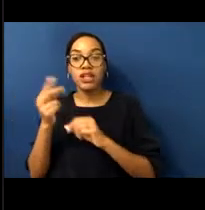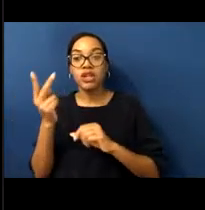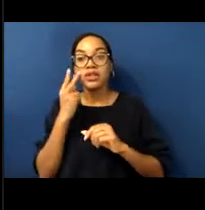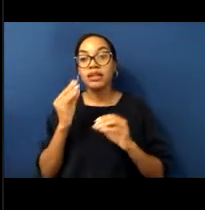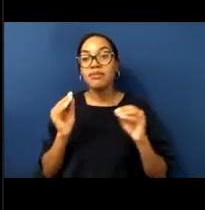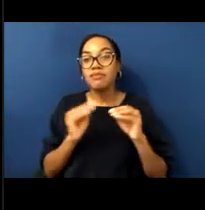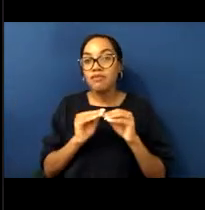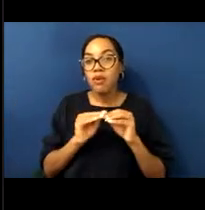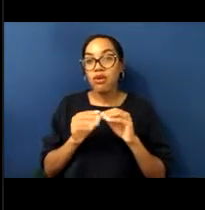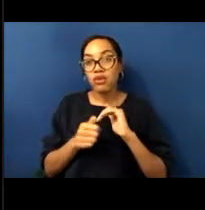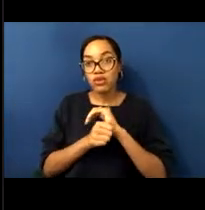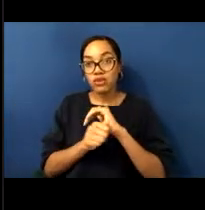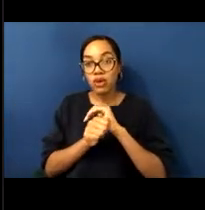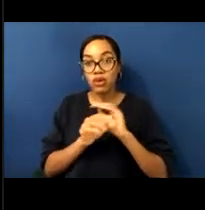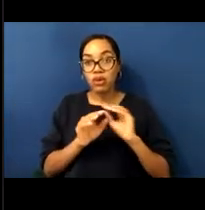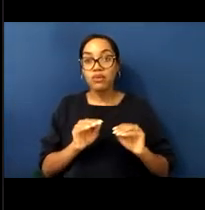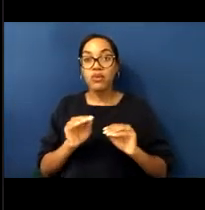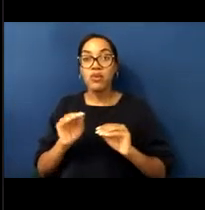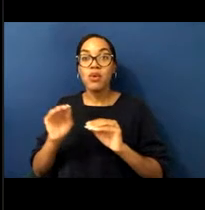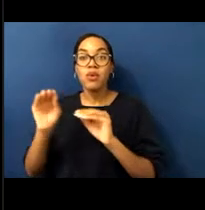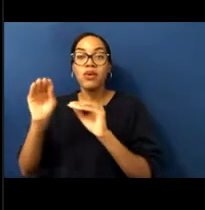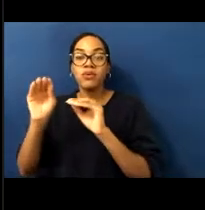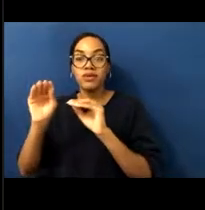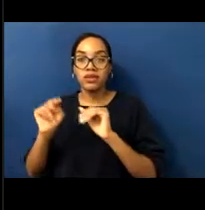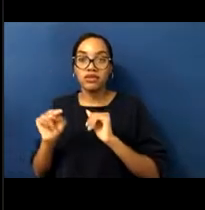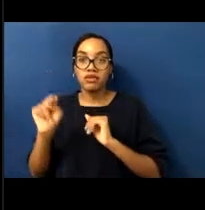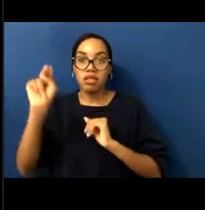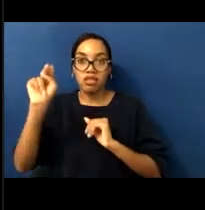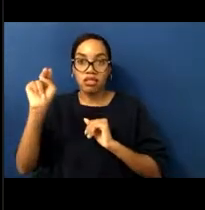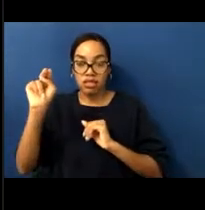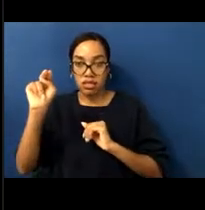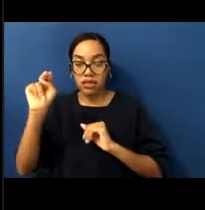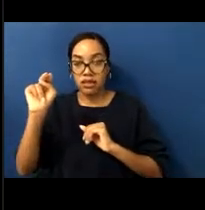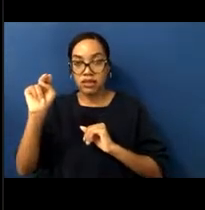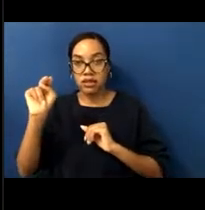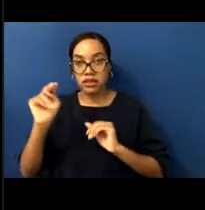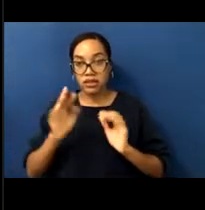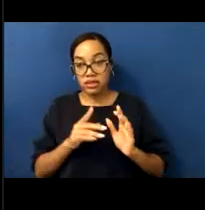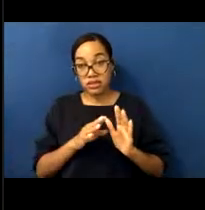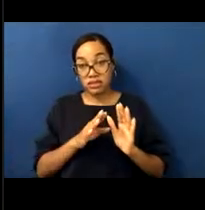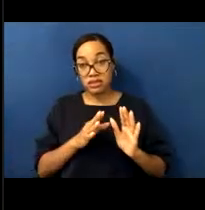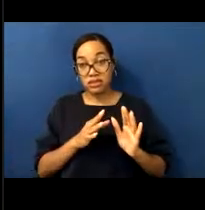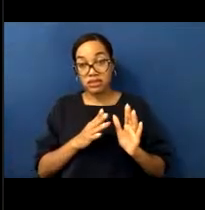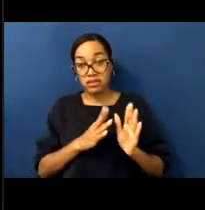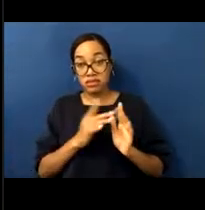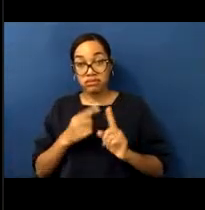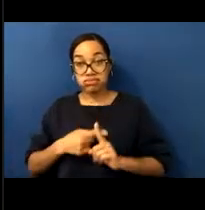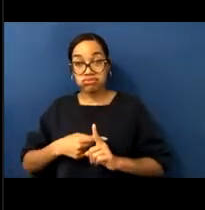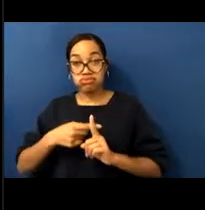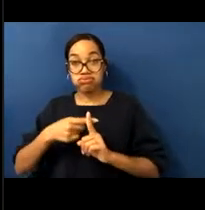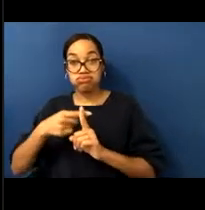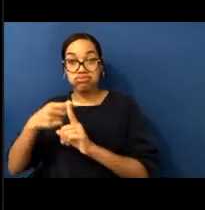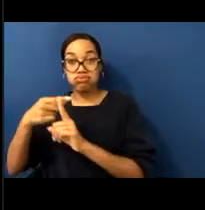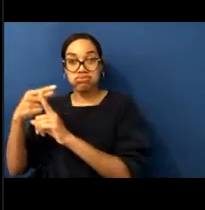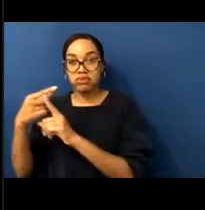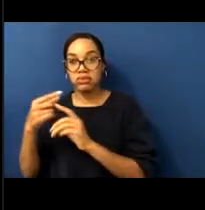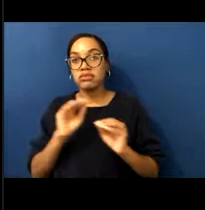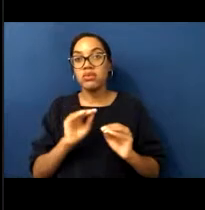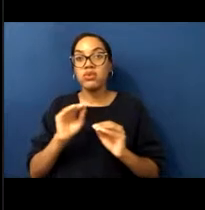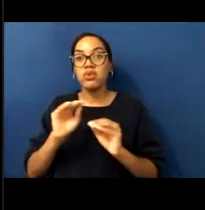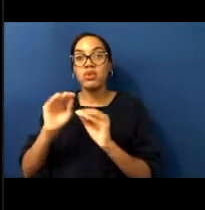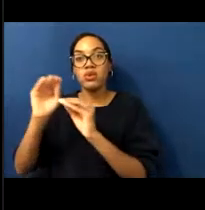loggerhead turtle habitat into the Gulf of Maine as the ocean is projected to warm. So that could actually